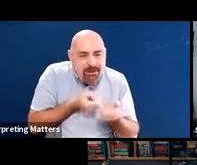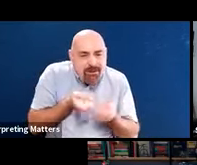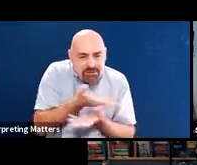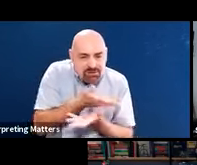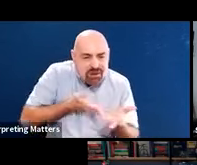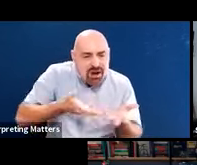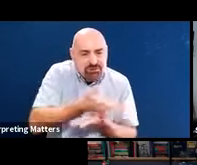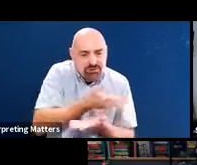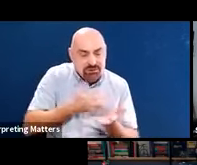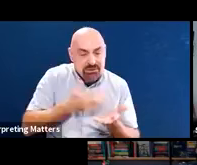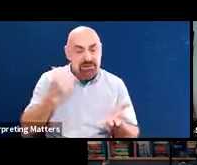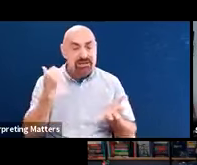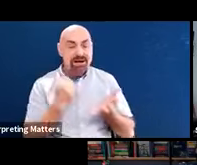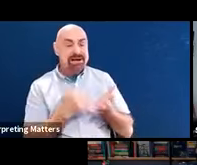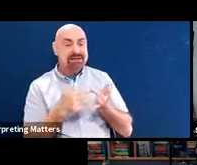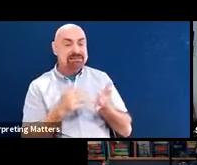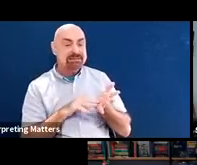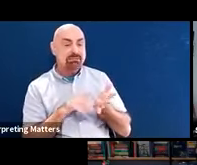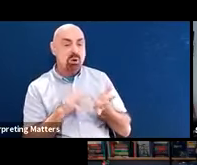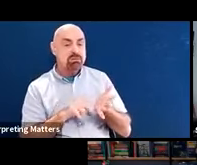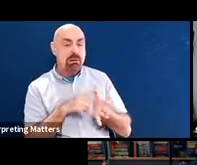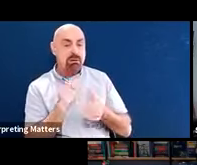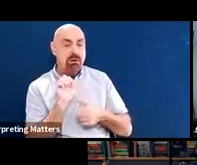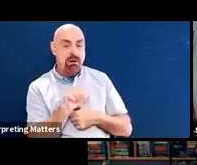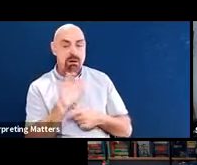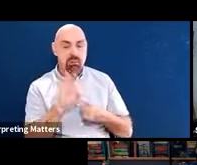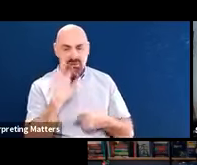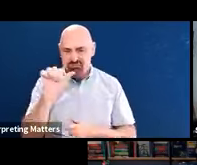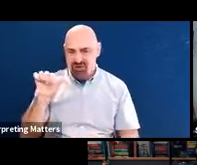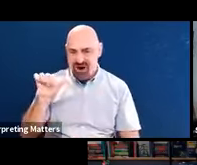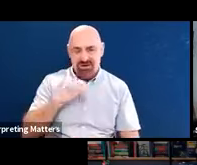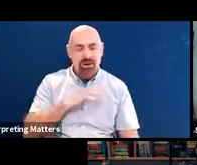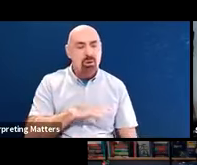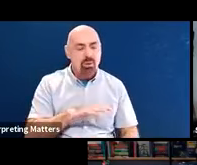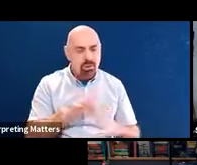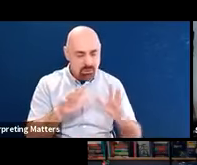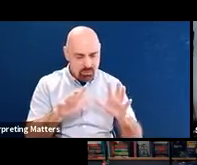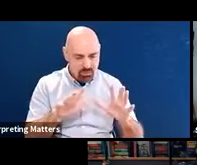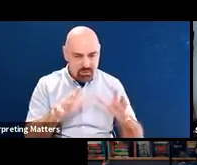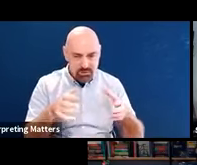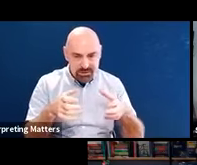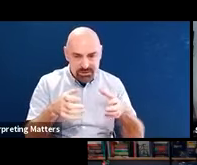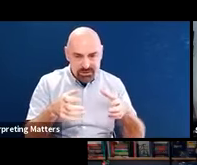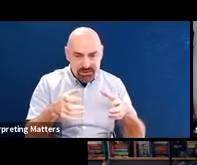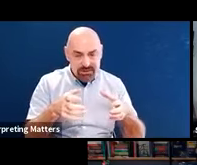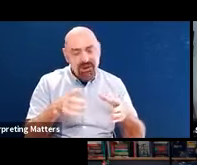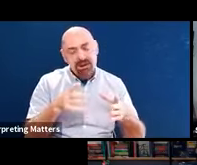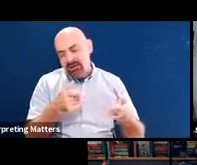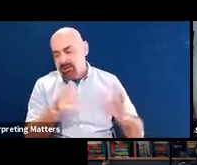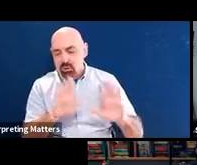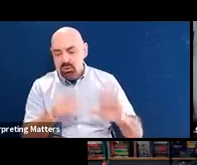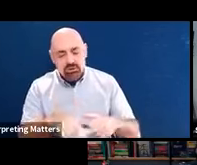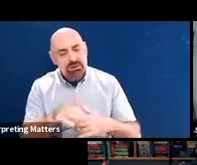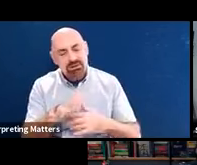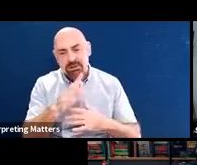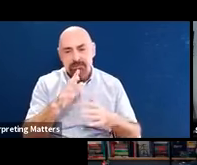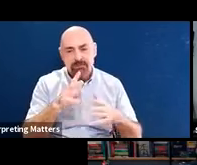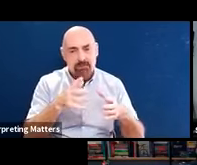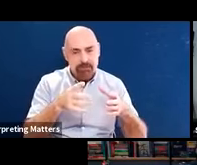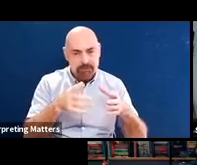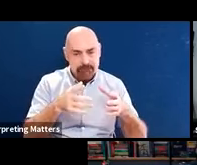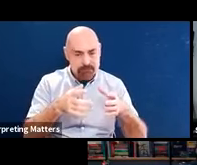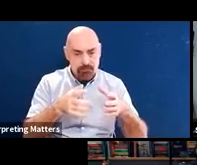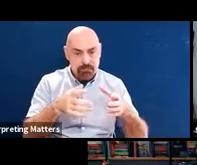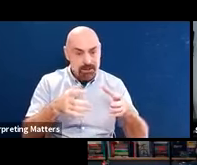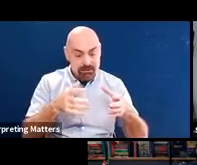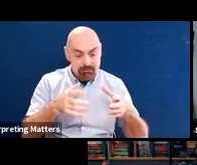quite well about market structure and the need for us to think about that. In other words, the need for us not to be too naive about the forces that are